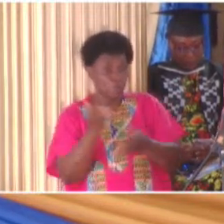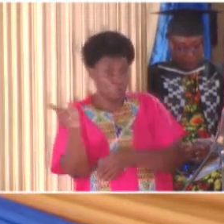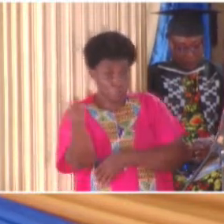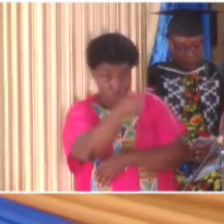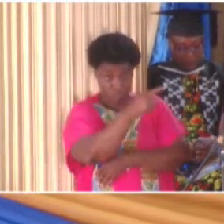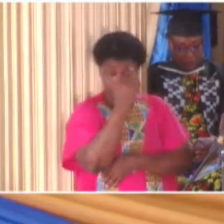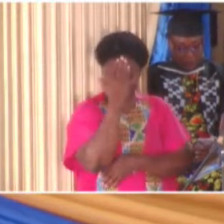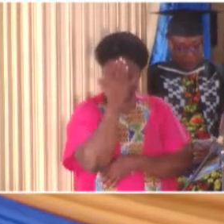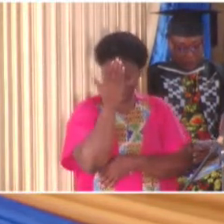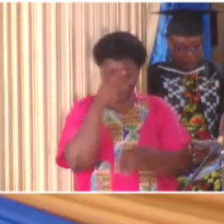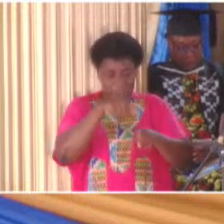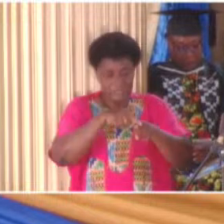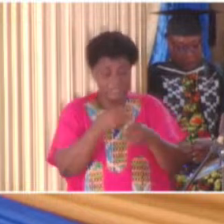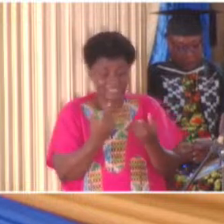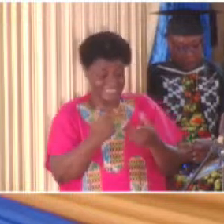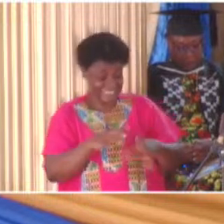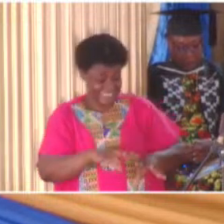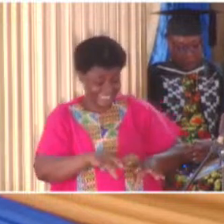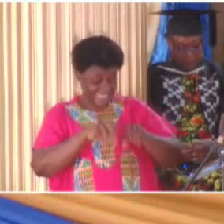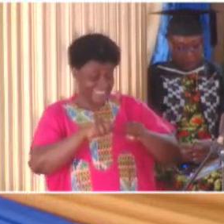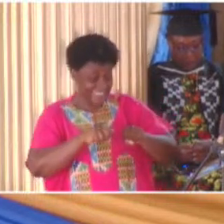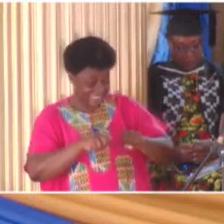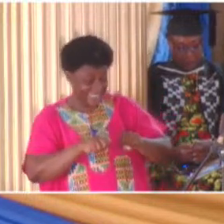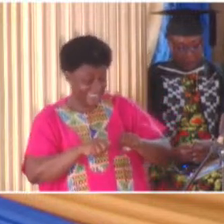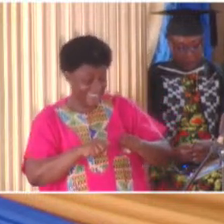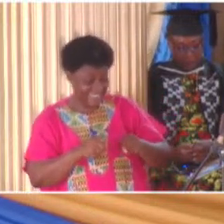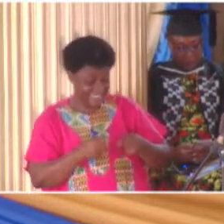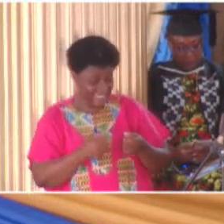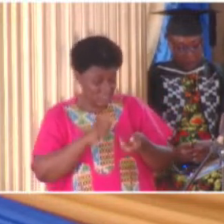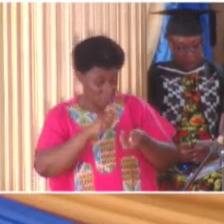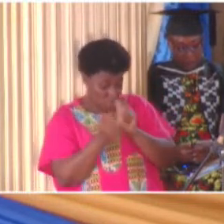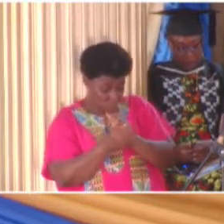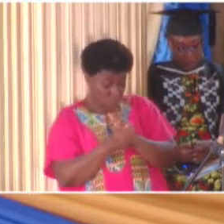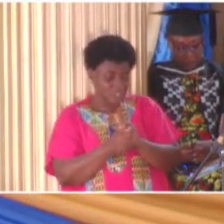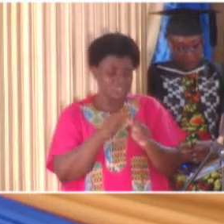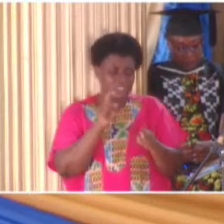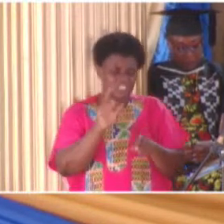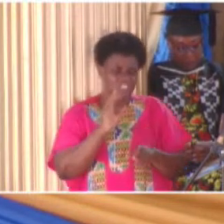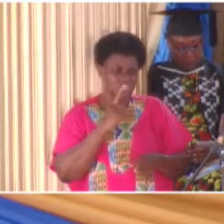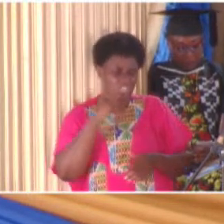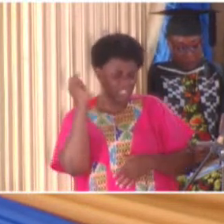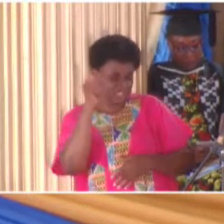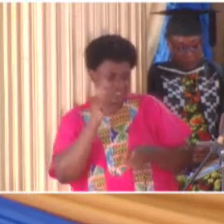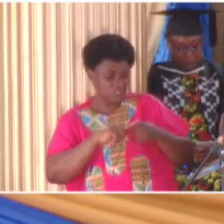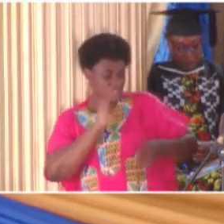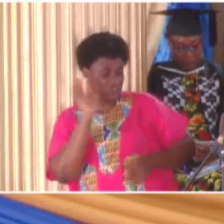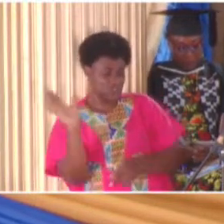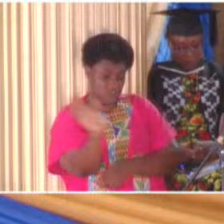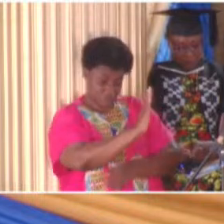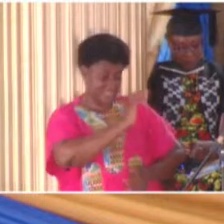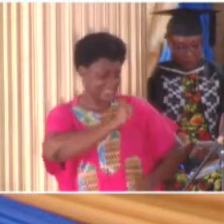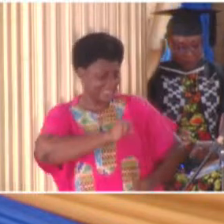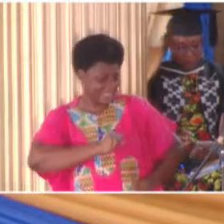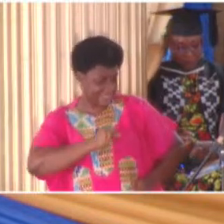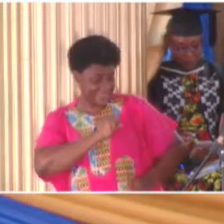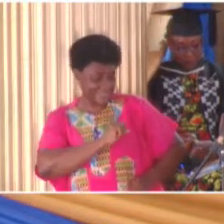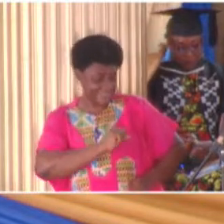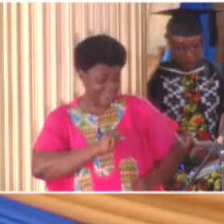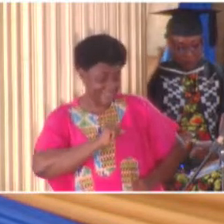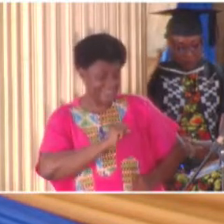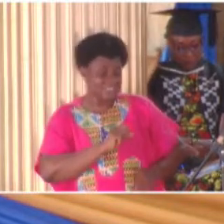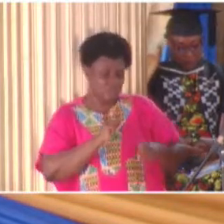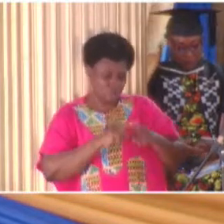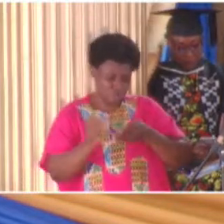that this adaptability is testament to your character, and it will serve you well in